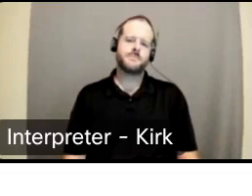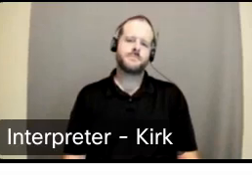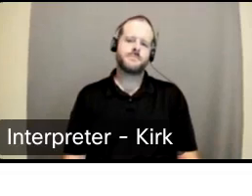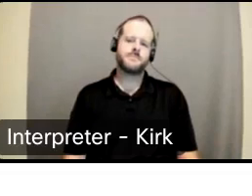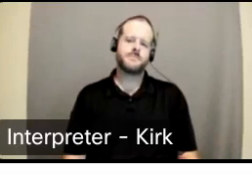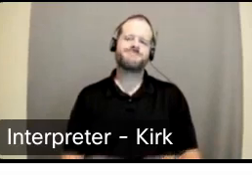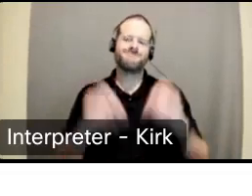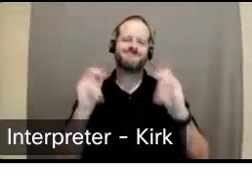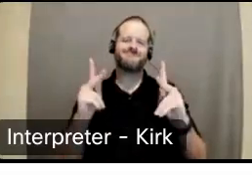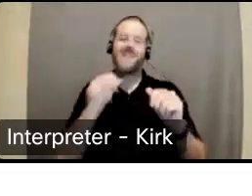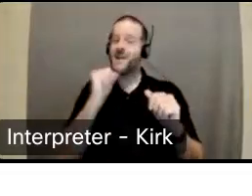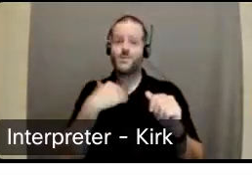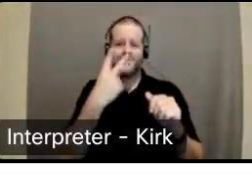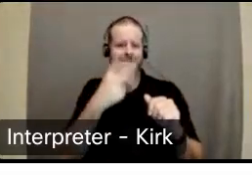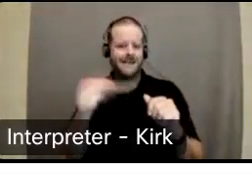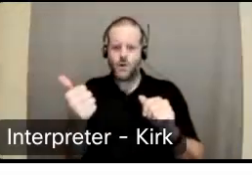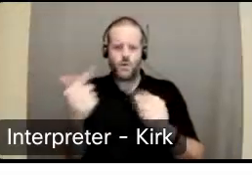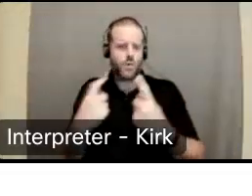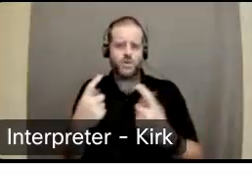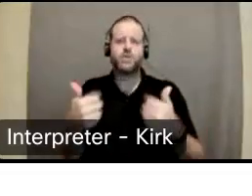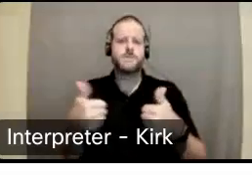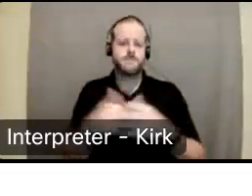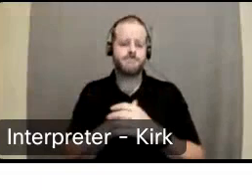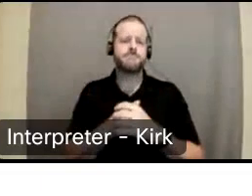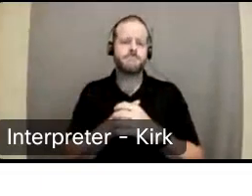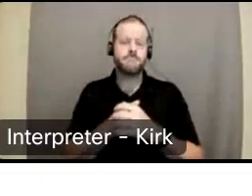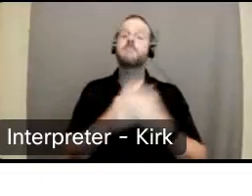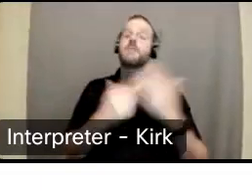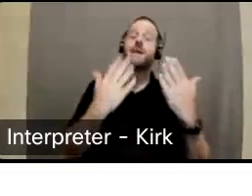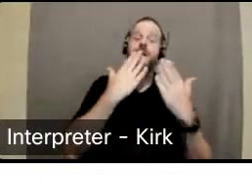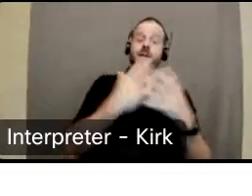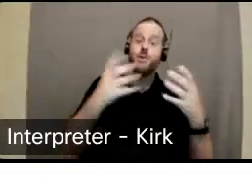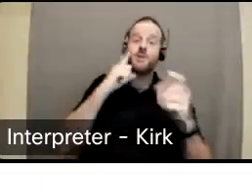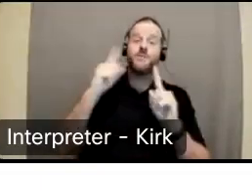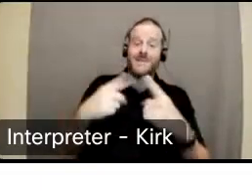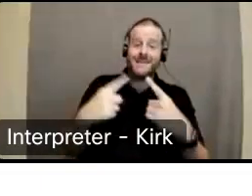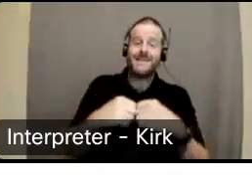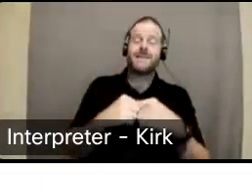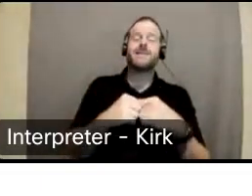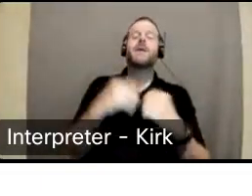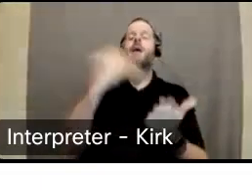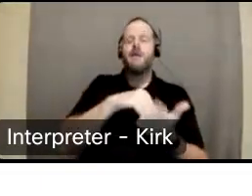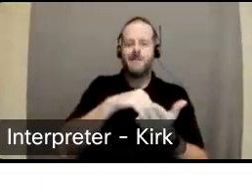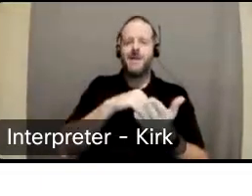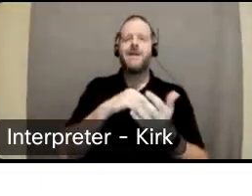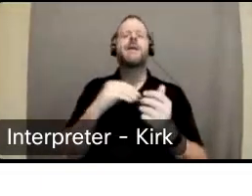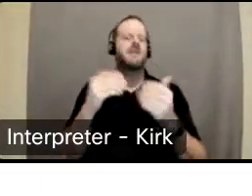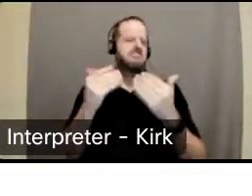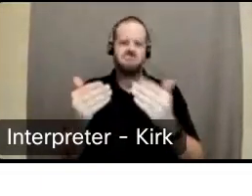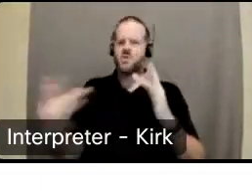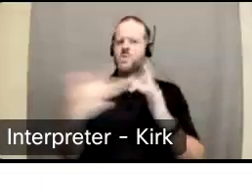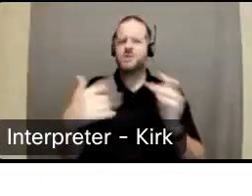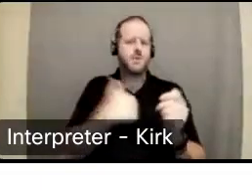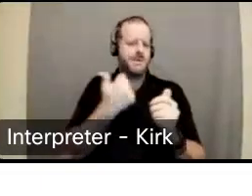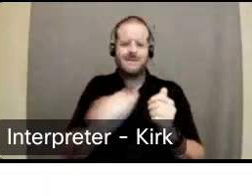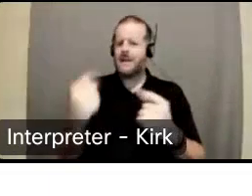Okay, I don't see any additional questions. Well, thanks so much for attending. Again, don't hesitate to reach out to us with